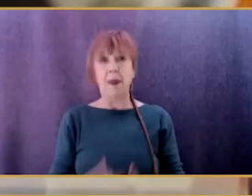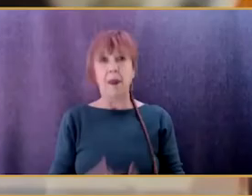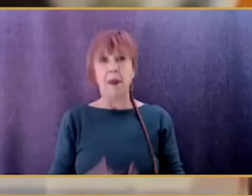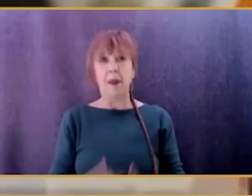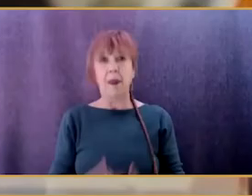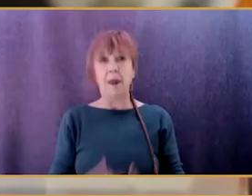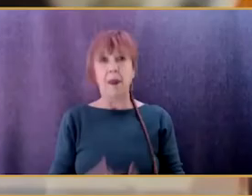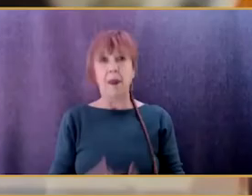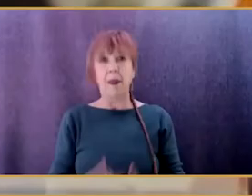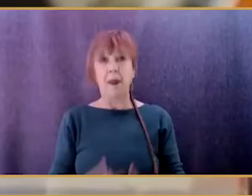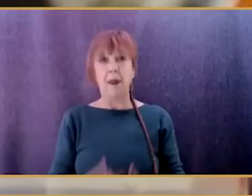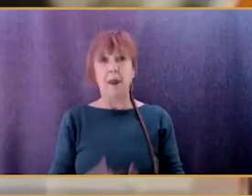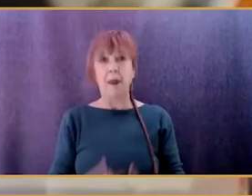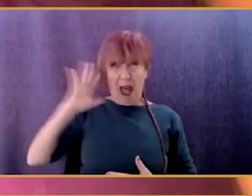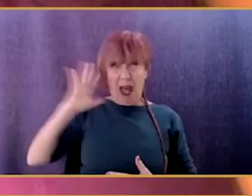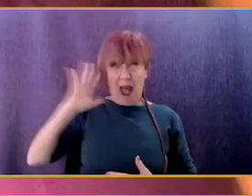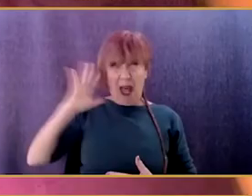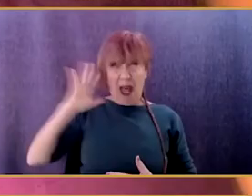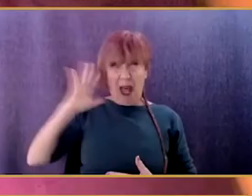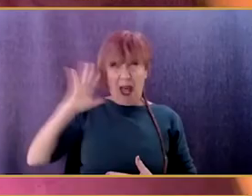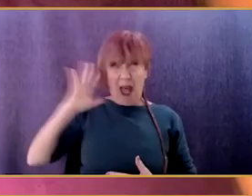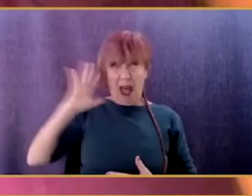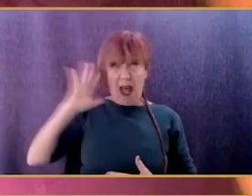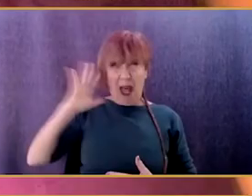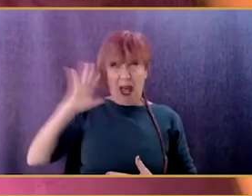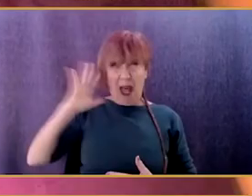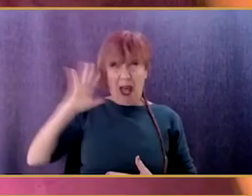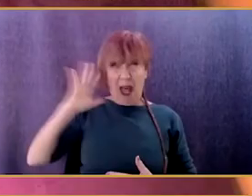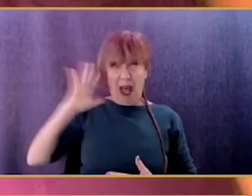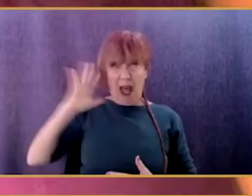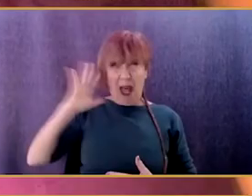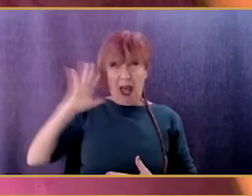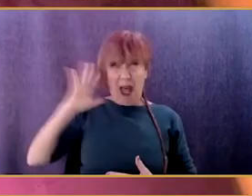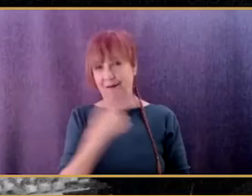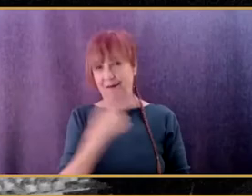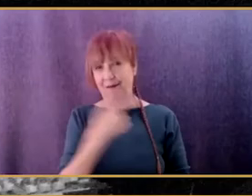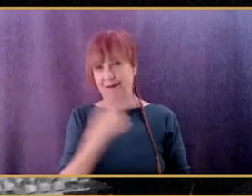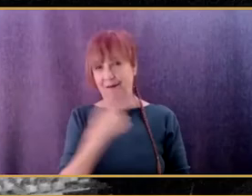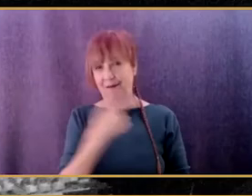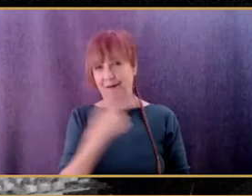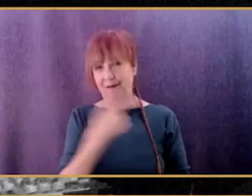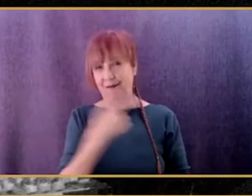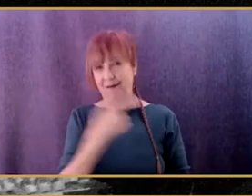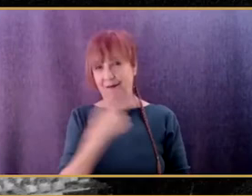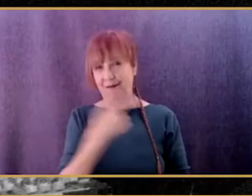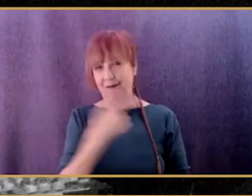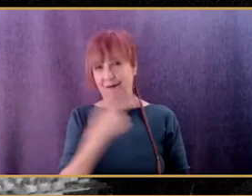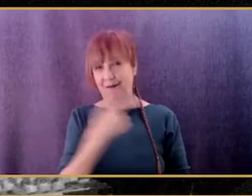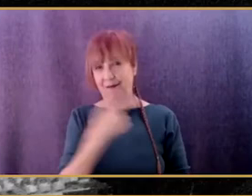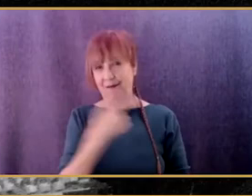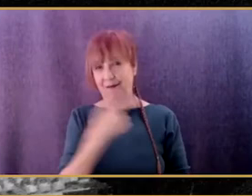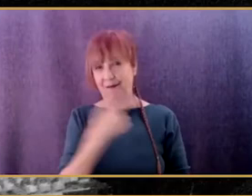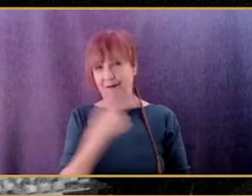Throughout, the tribute features photographs of Smith with a microphone at various poetry slams and readings Performing on stage at the Green